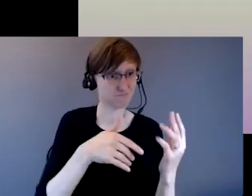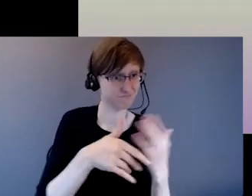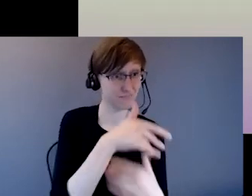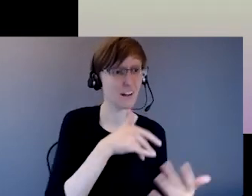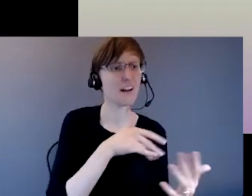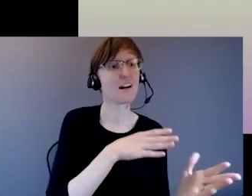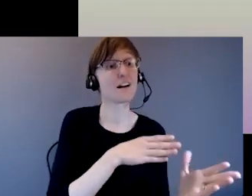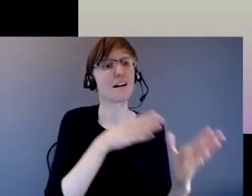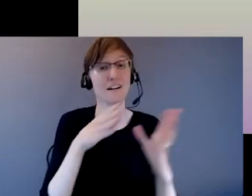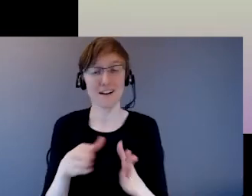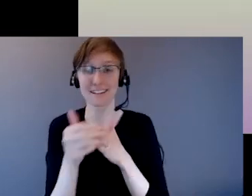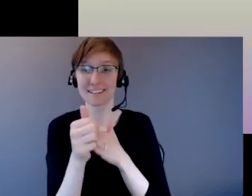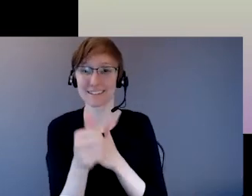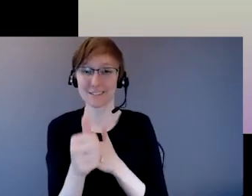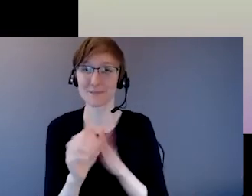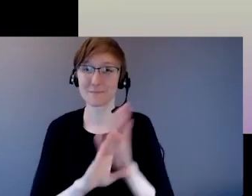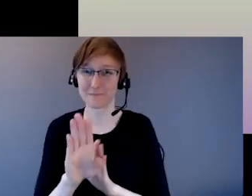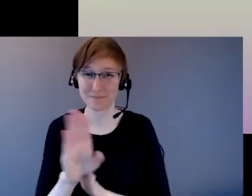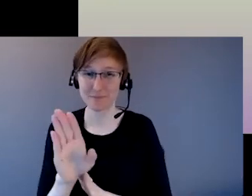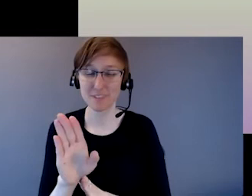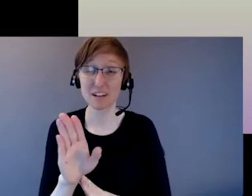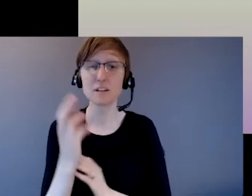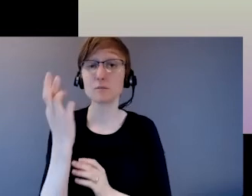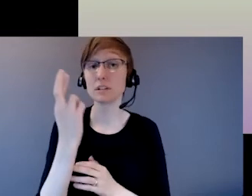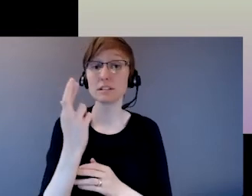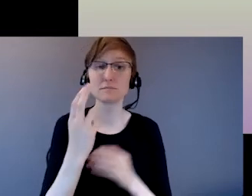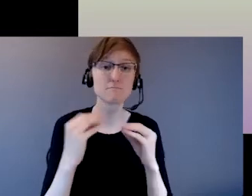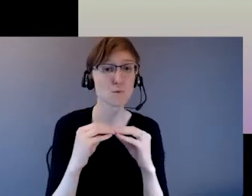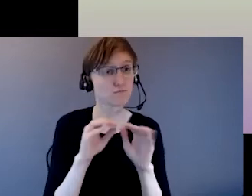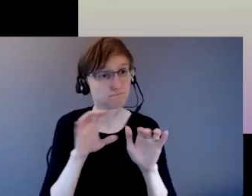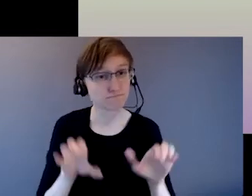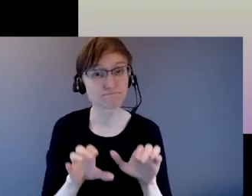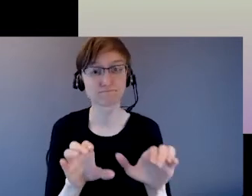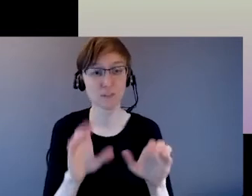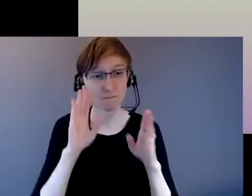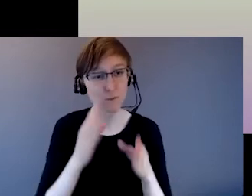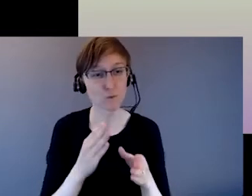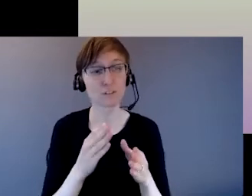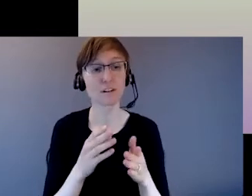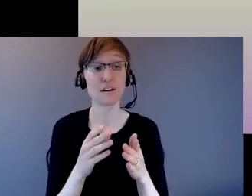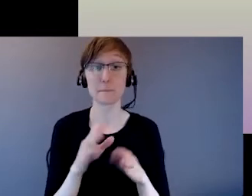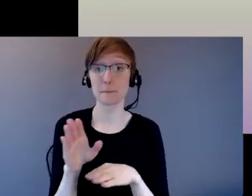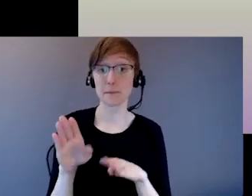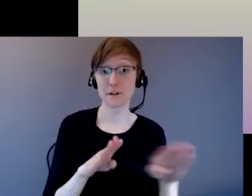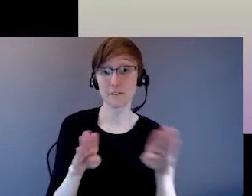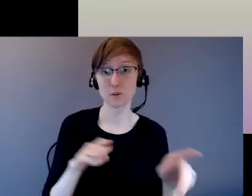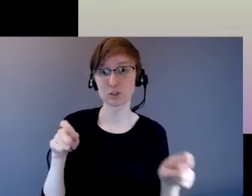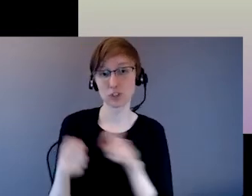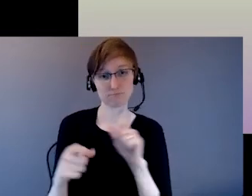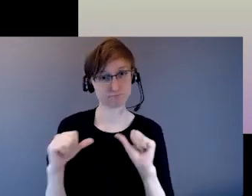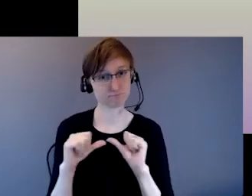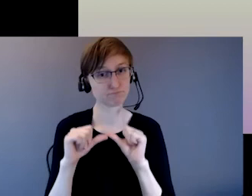engagement. It has a focus on sustainable behavioral changes. One of the ways to